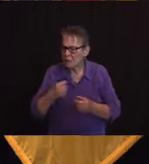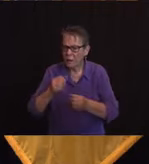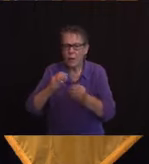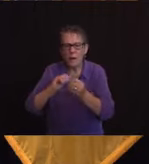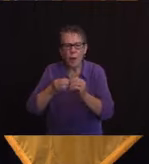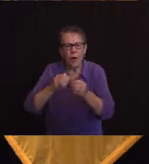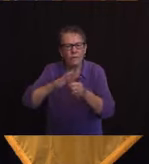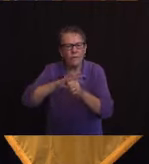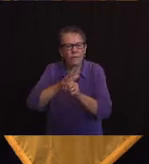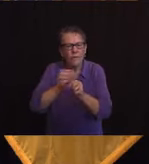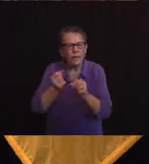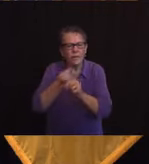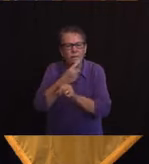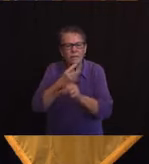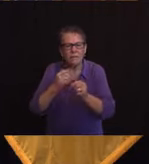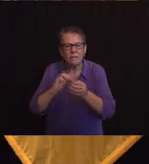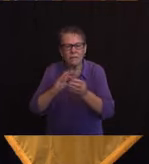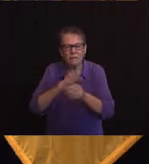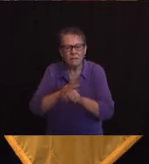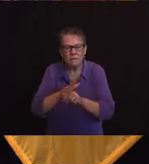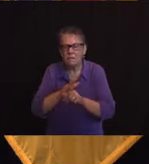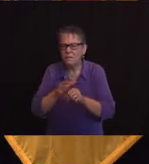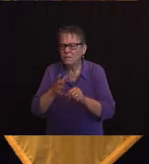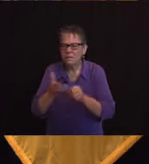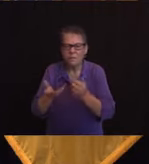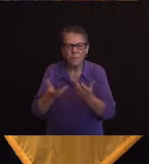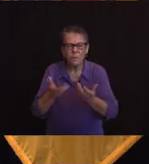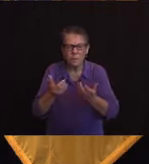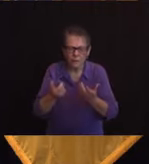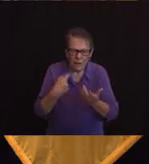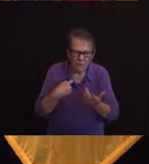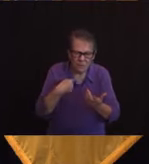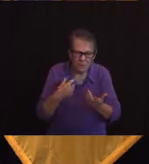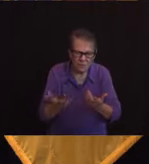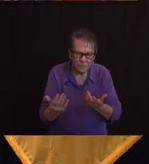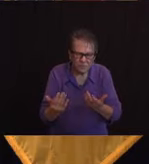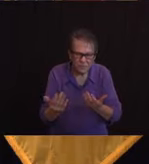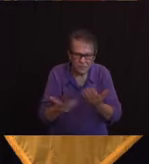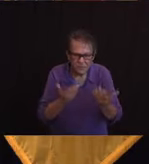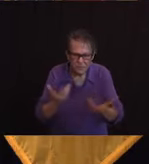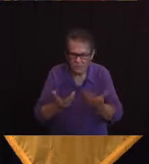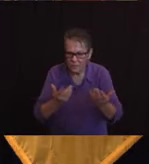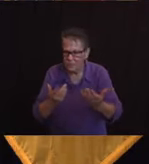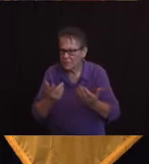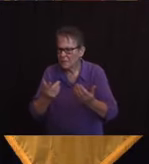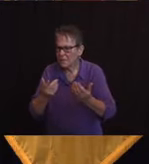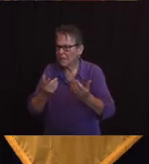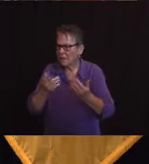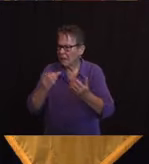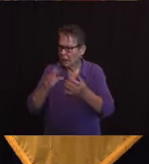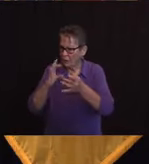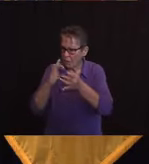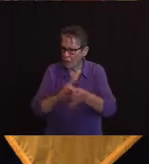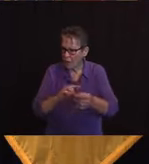Judy will come into how we think about the county piece. We're assuming, even though, I repeat this, even though we